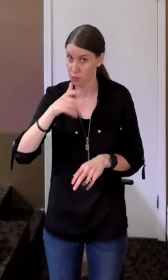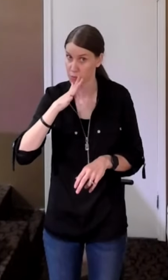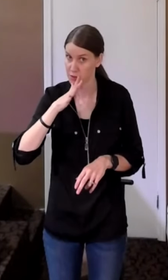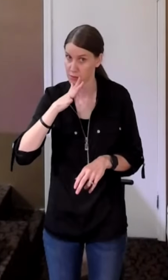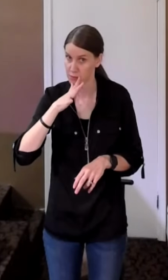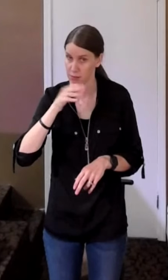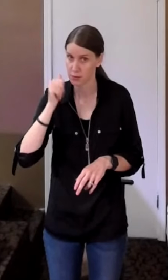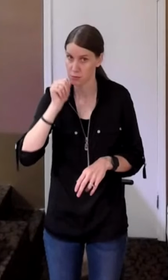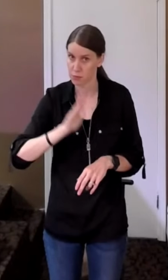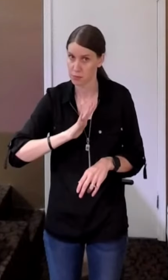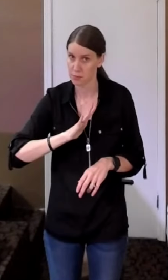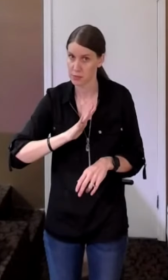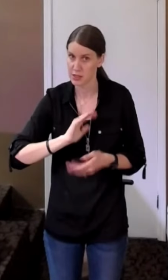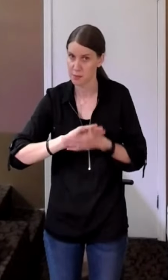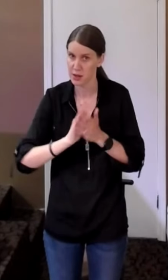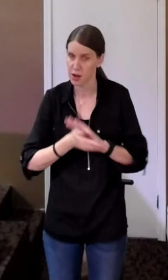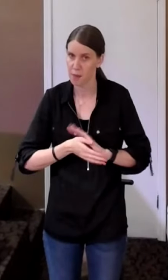this